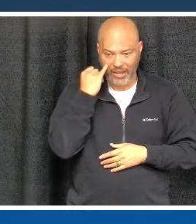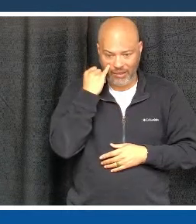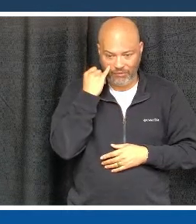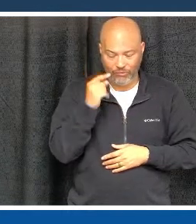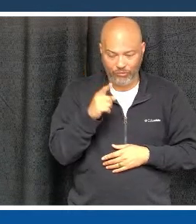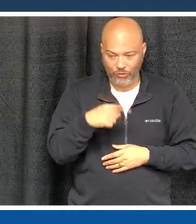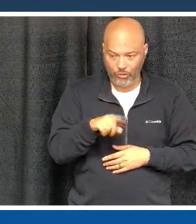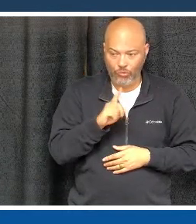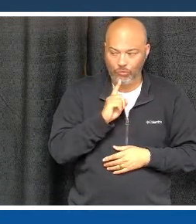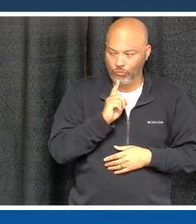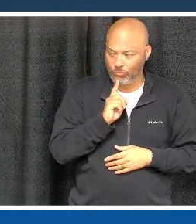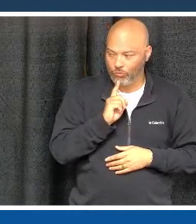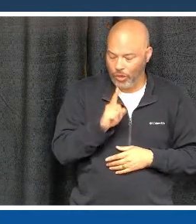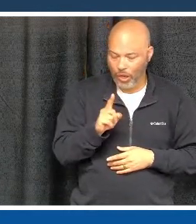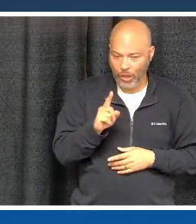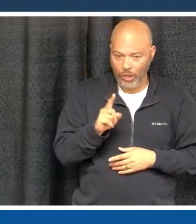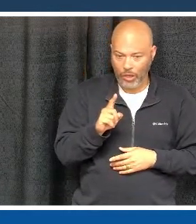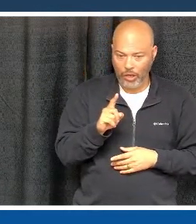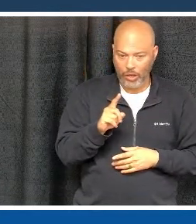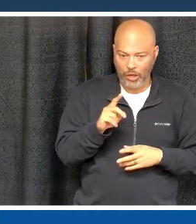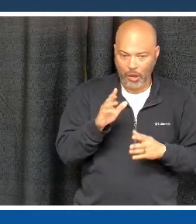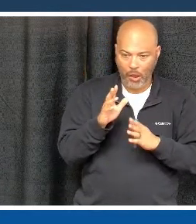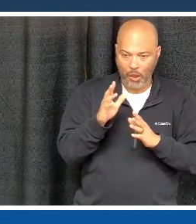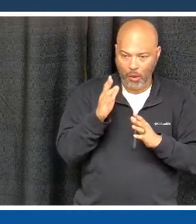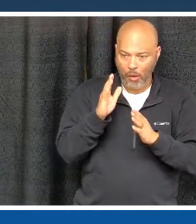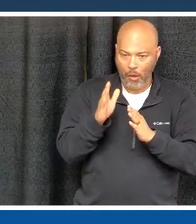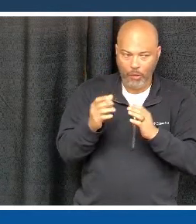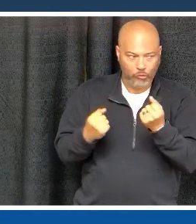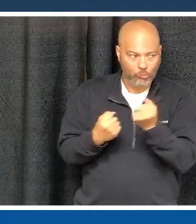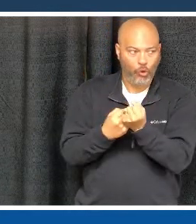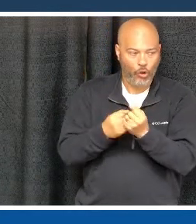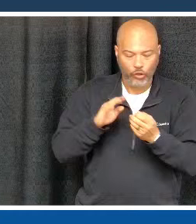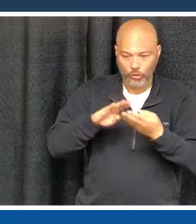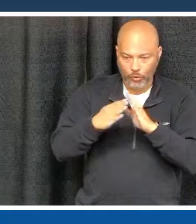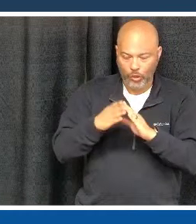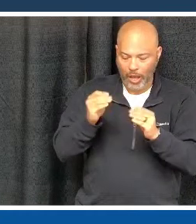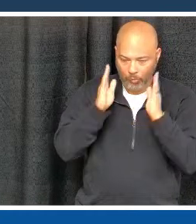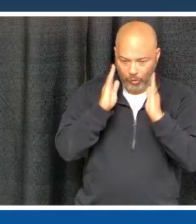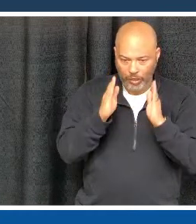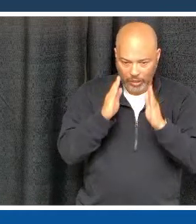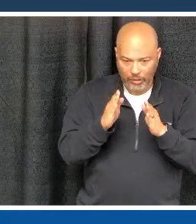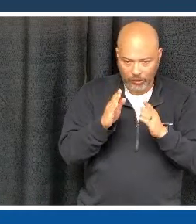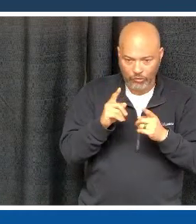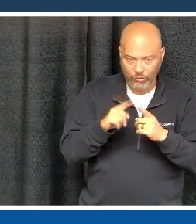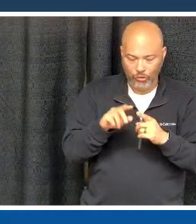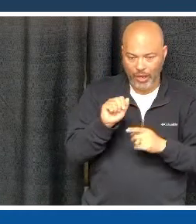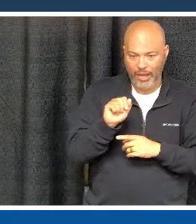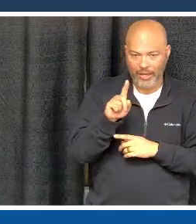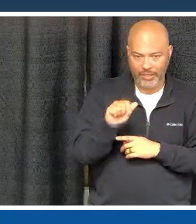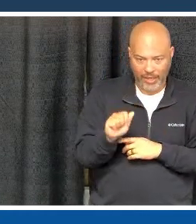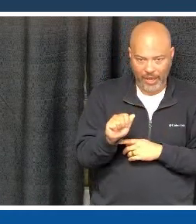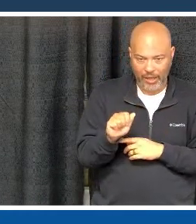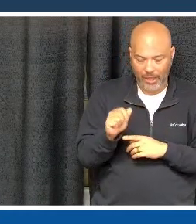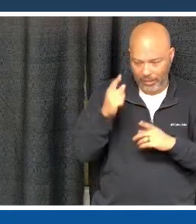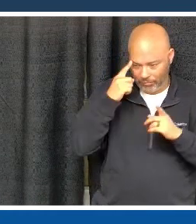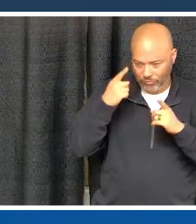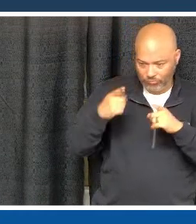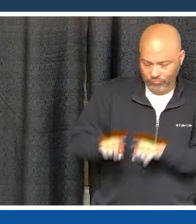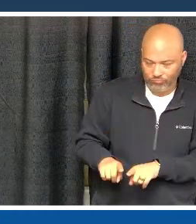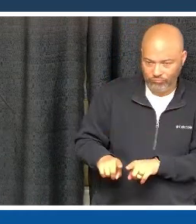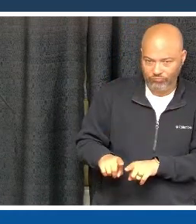are really looking out for our community and paying attention to our AD and being ADA